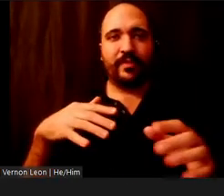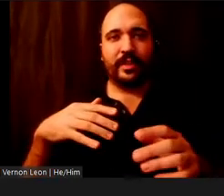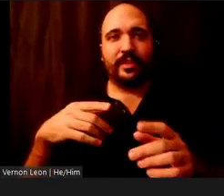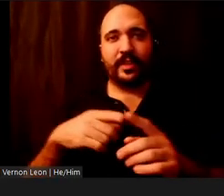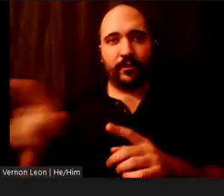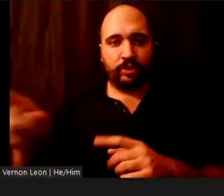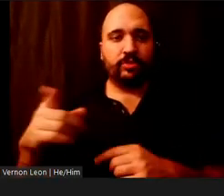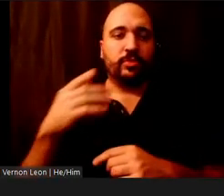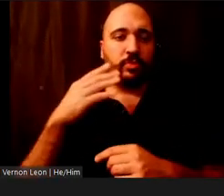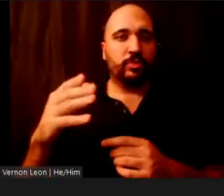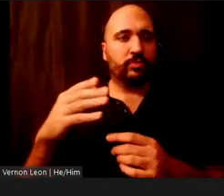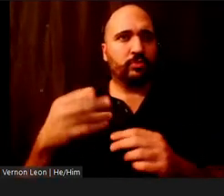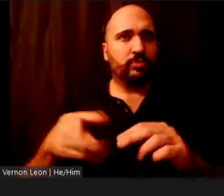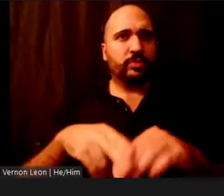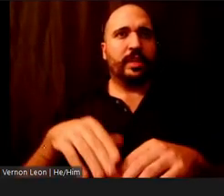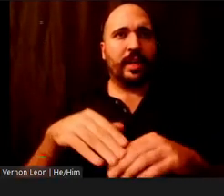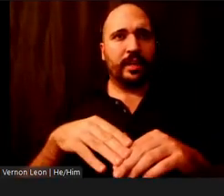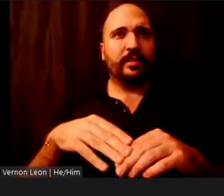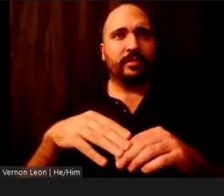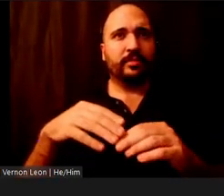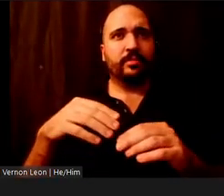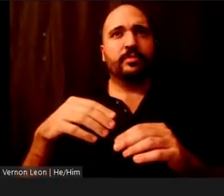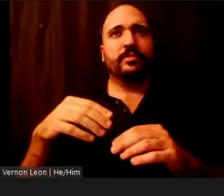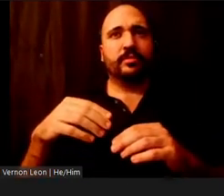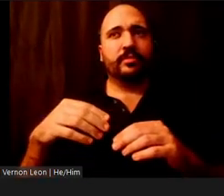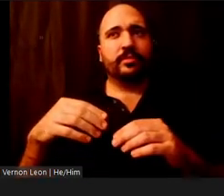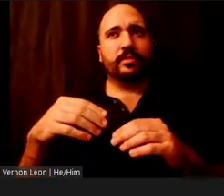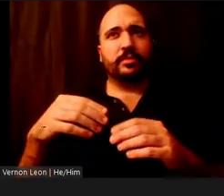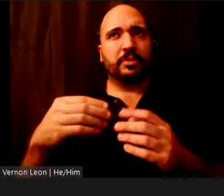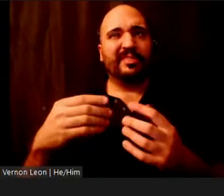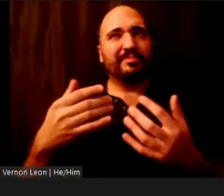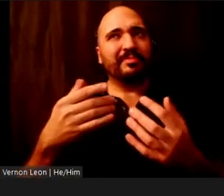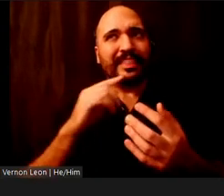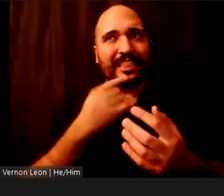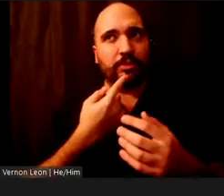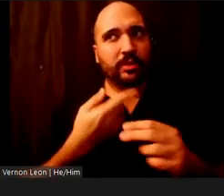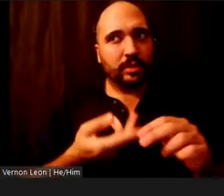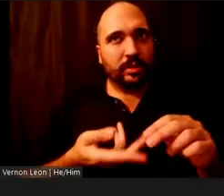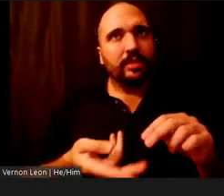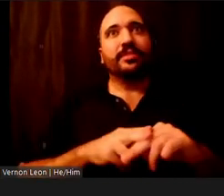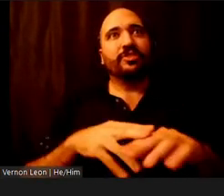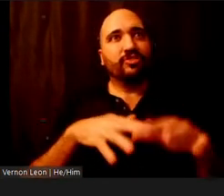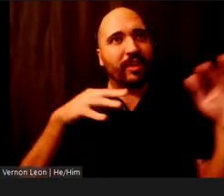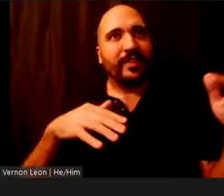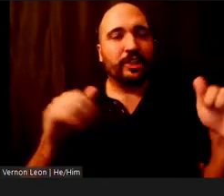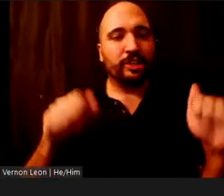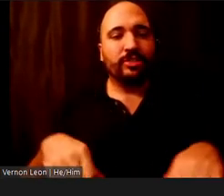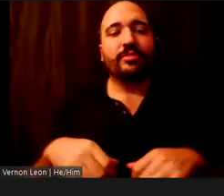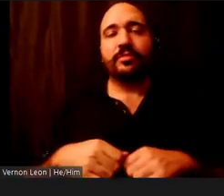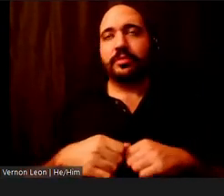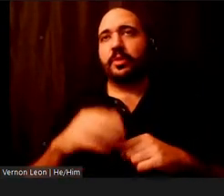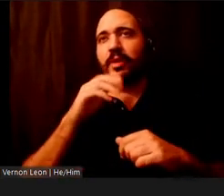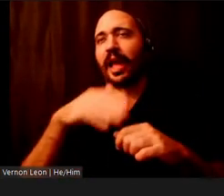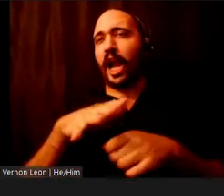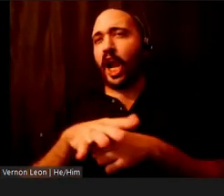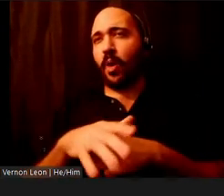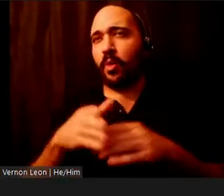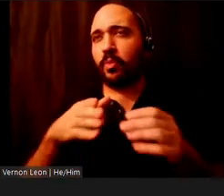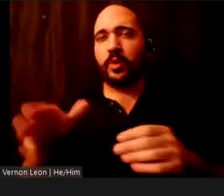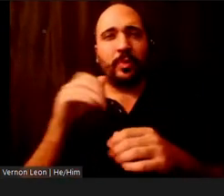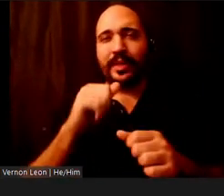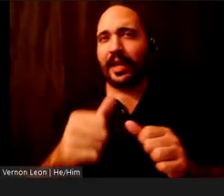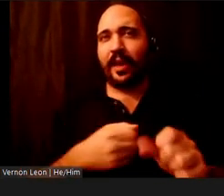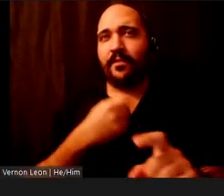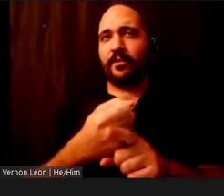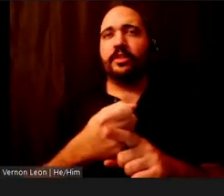more than a nominal increase in traffic. Preliminary analysis suggests this change in traffic would not occur on local roadways and would not adversely impact air quality and